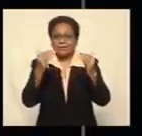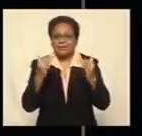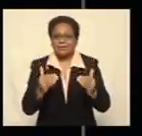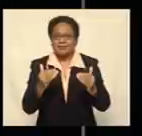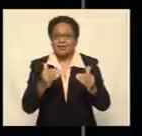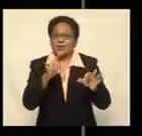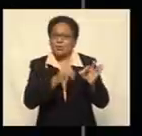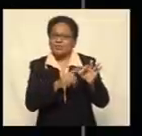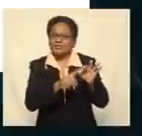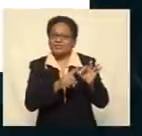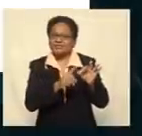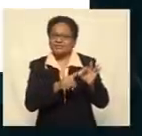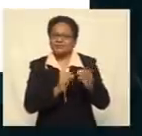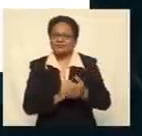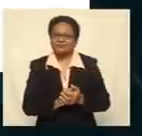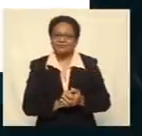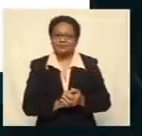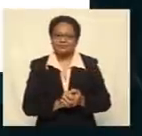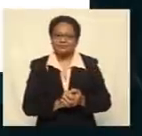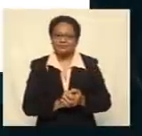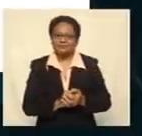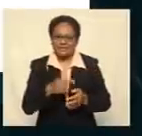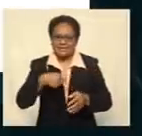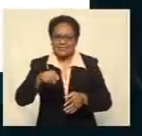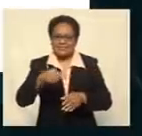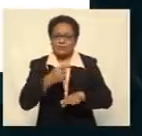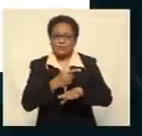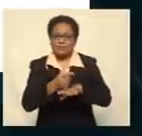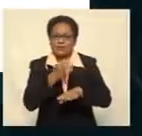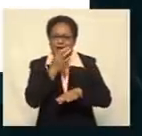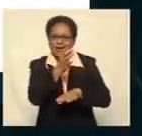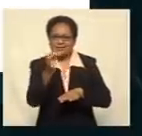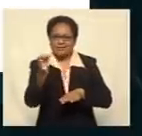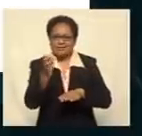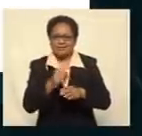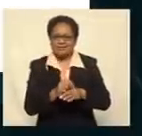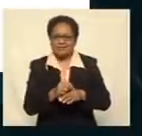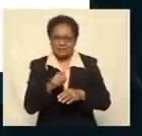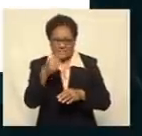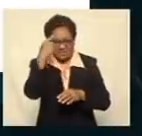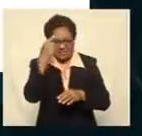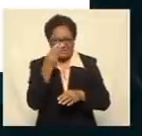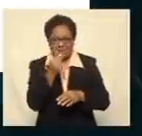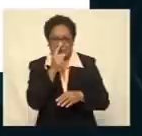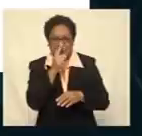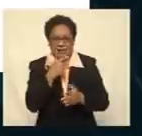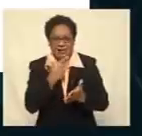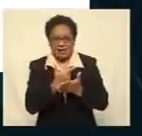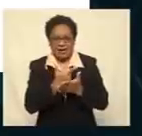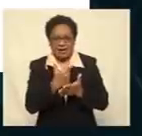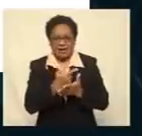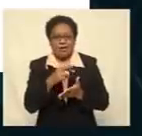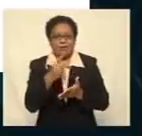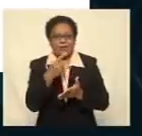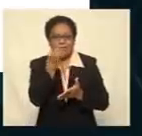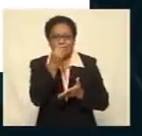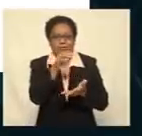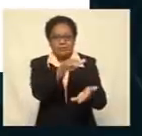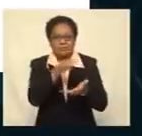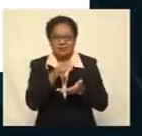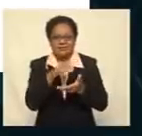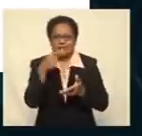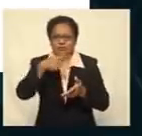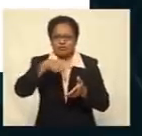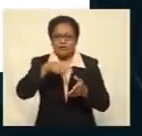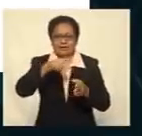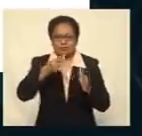question. This week we are asking, do you think some Fijians were lying to get food ration in the Suvarnasori corridor? And you